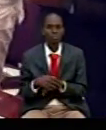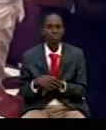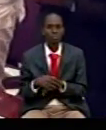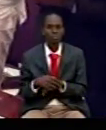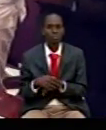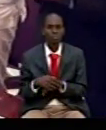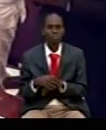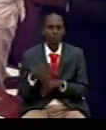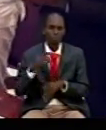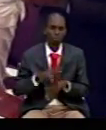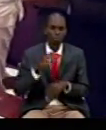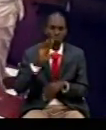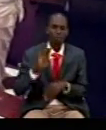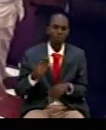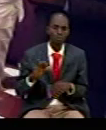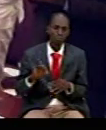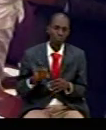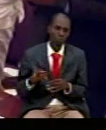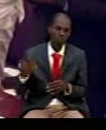Touch your soul.